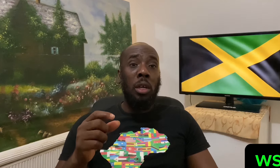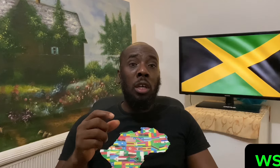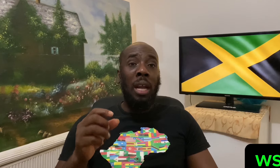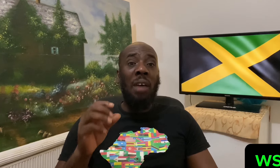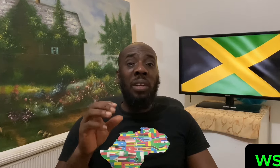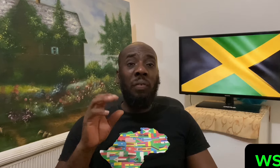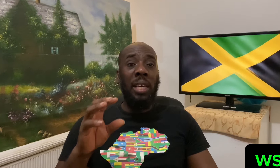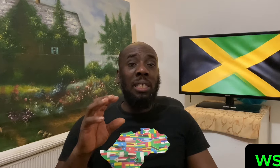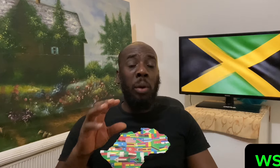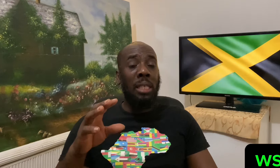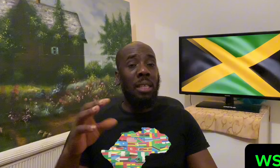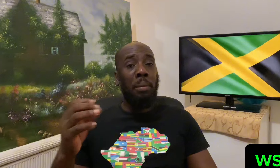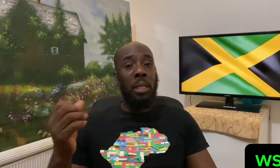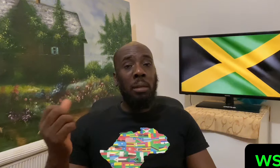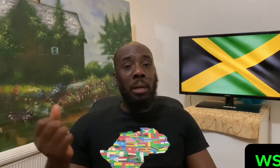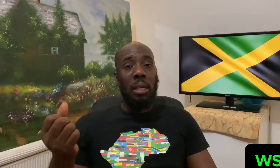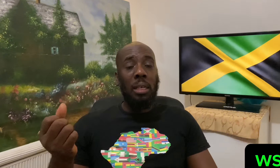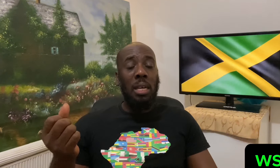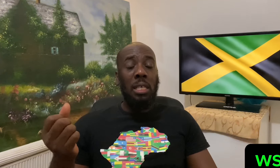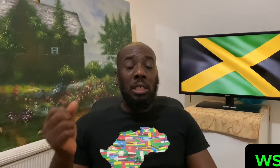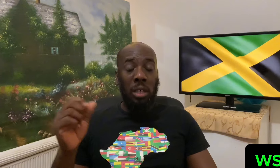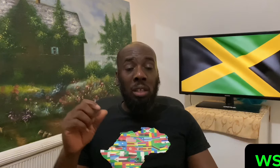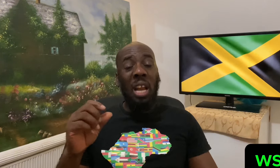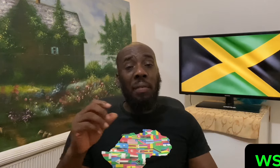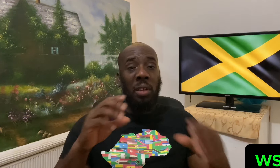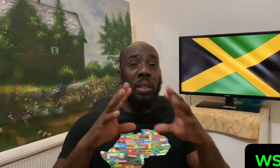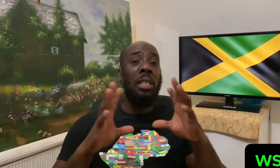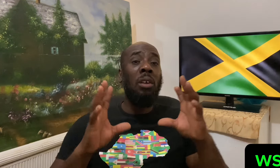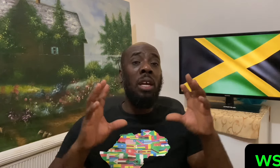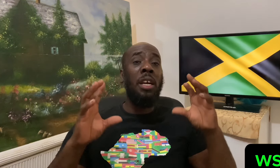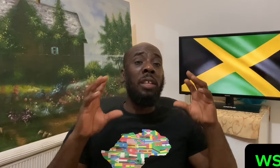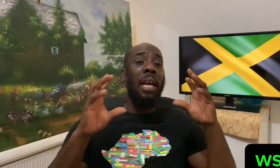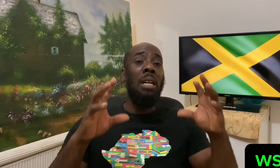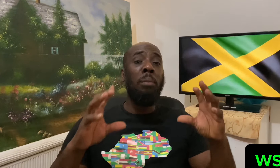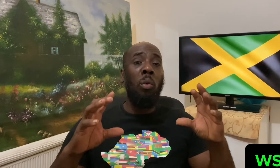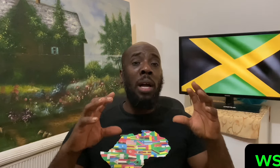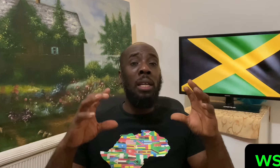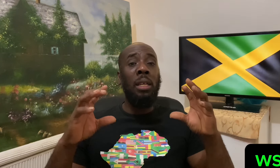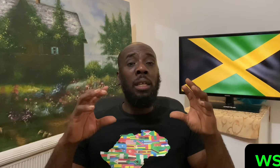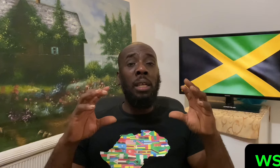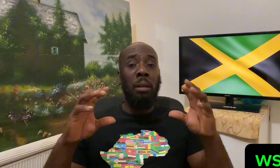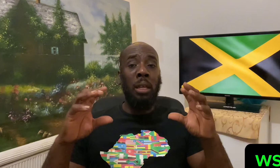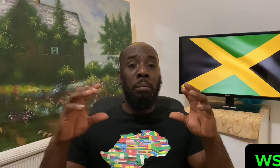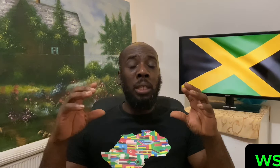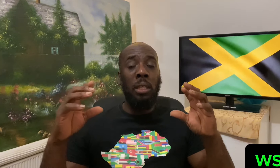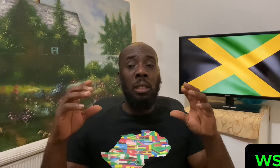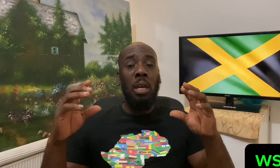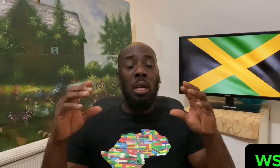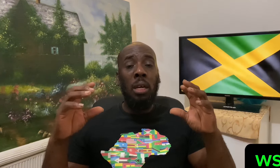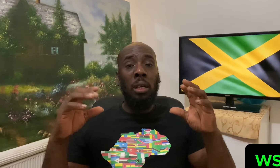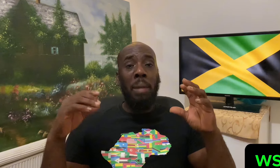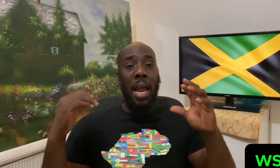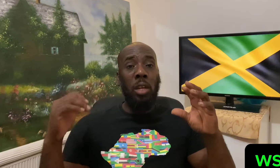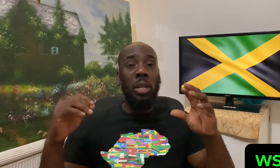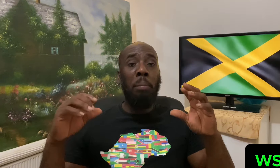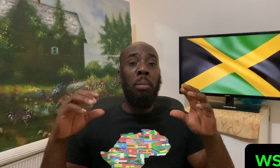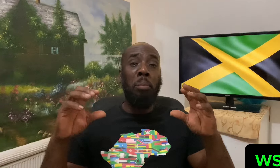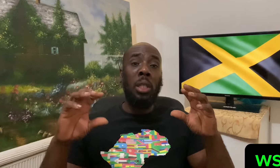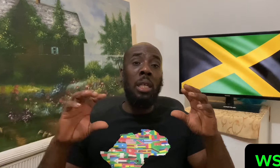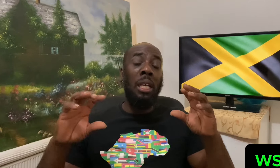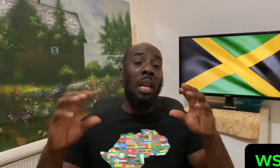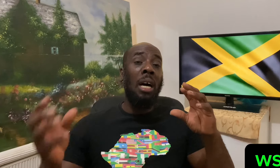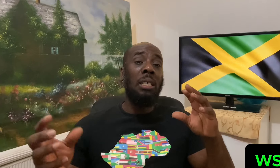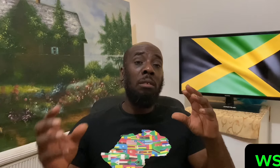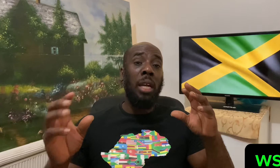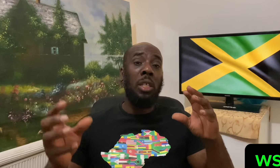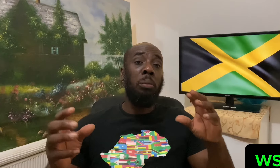you laugh in your face while stabbing you in your back. So they're going to laugh in your face and say, oh, they're here to help. But while in behind you, they're